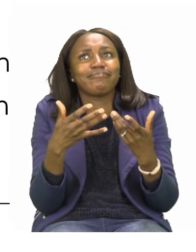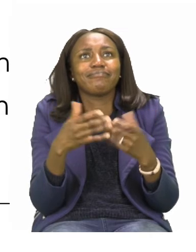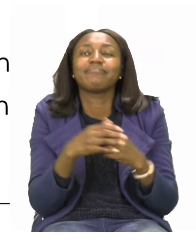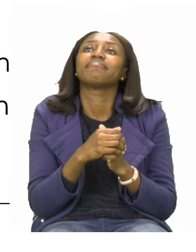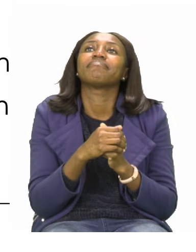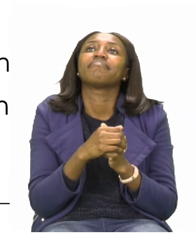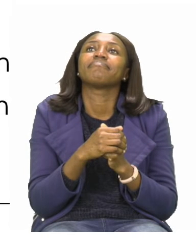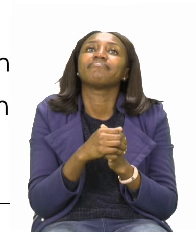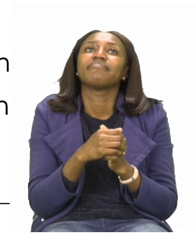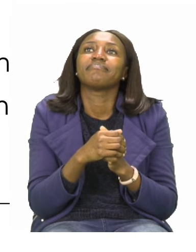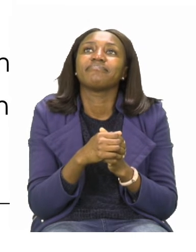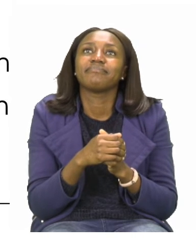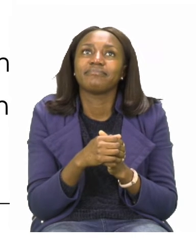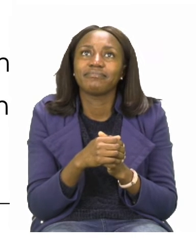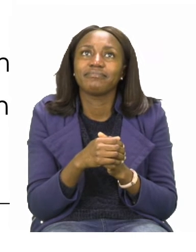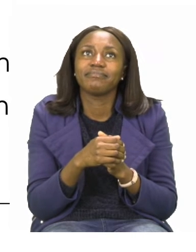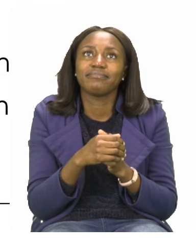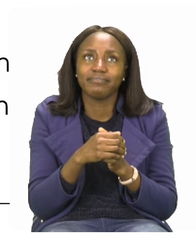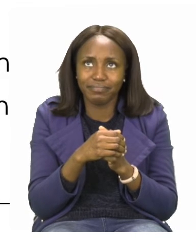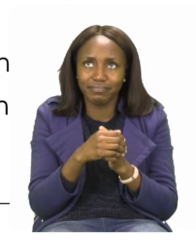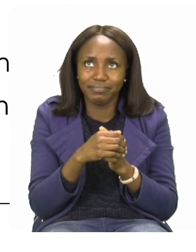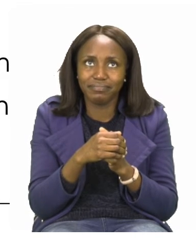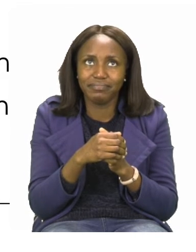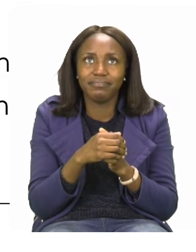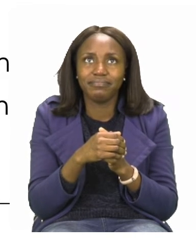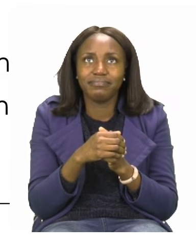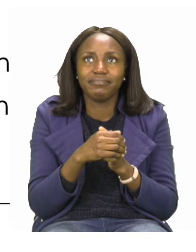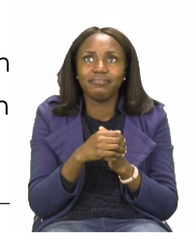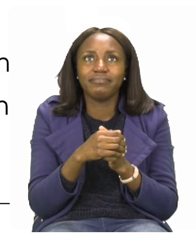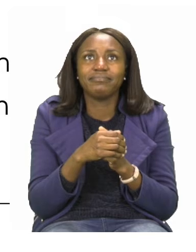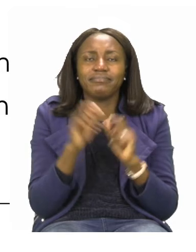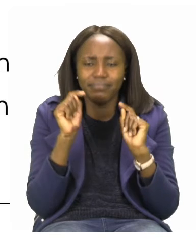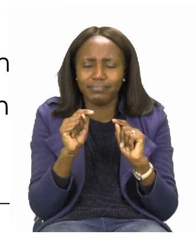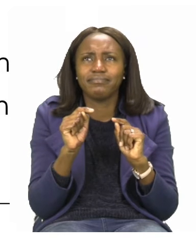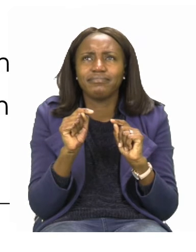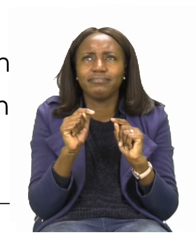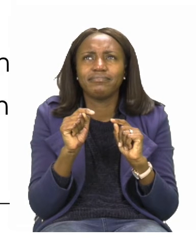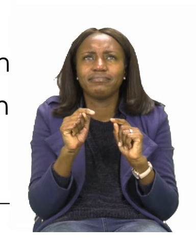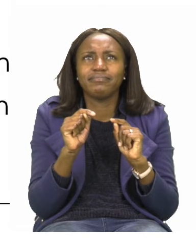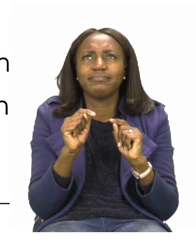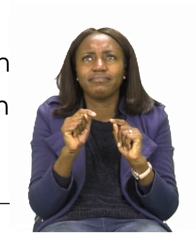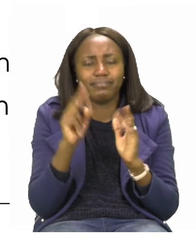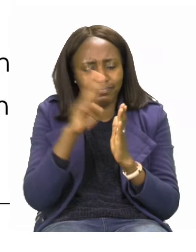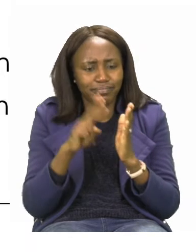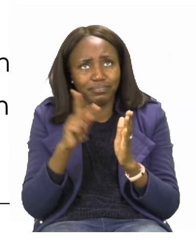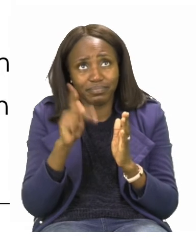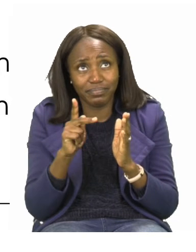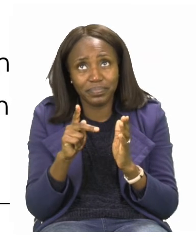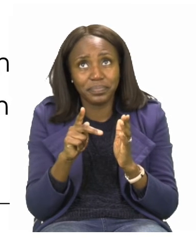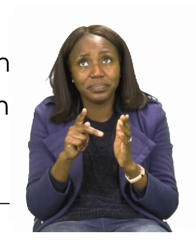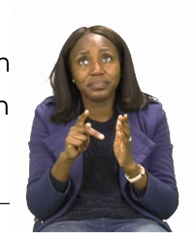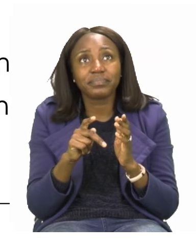So, we know what is going on, but now we need to pick out the important information. So let's read it a second